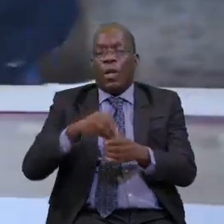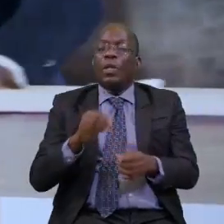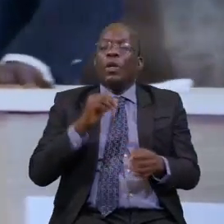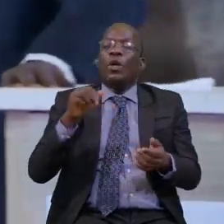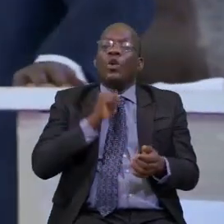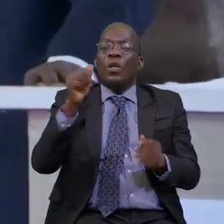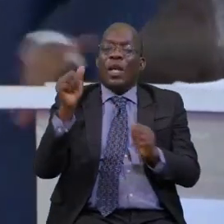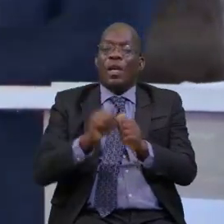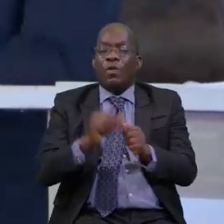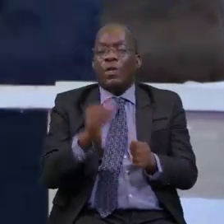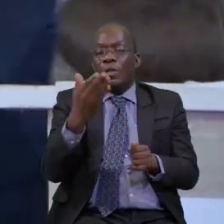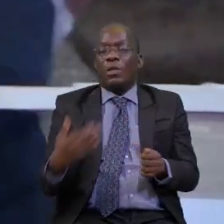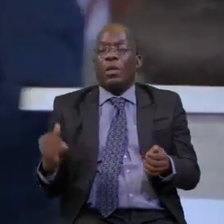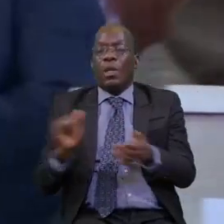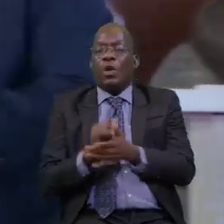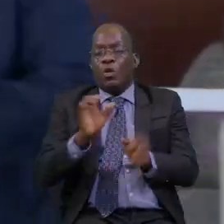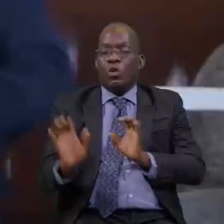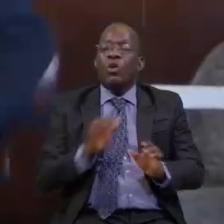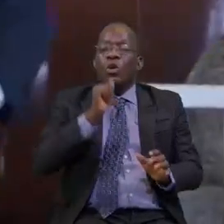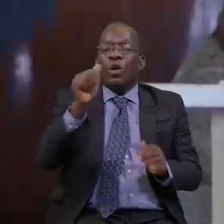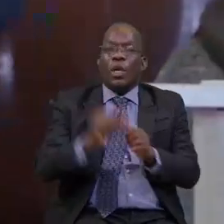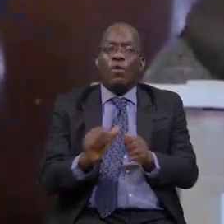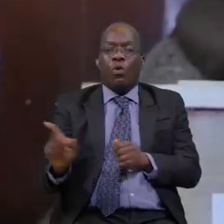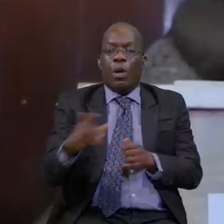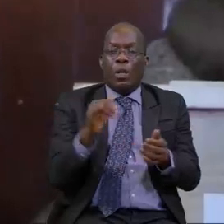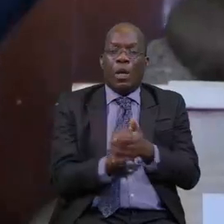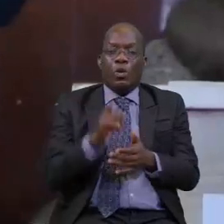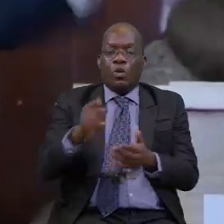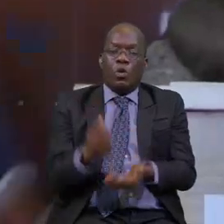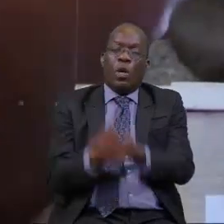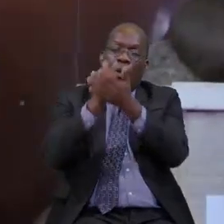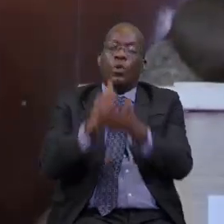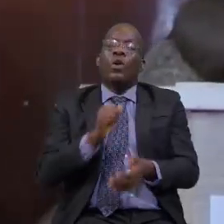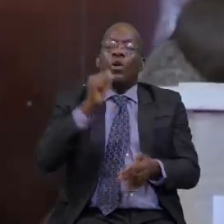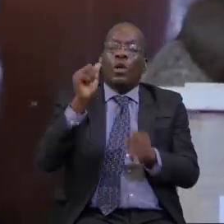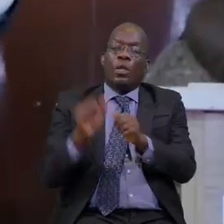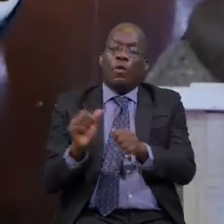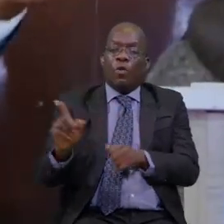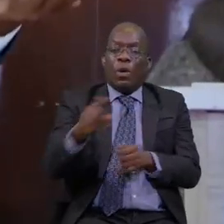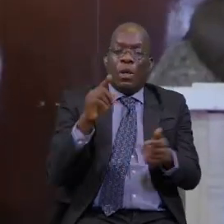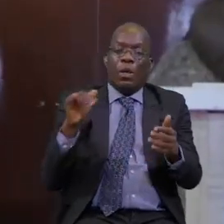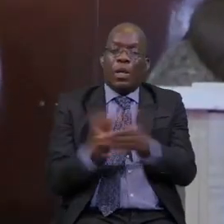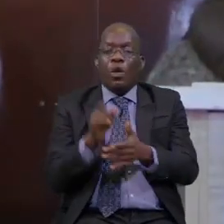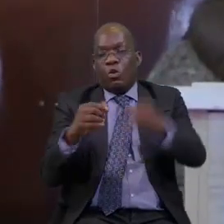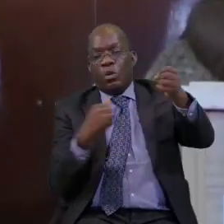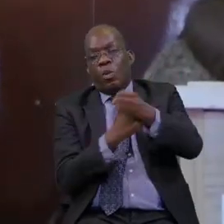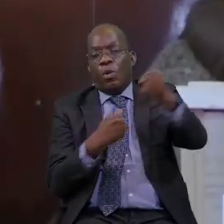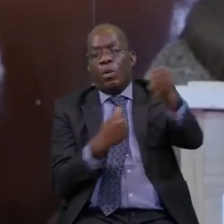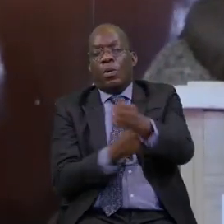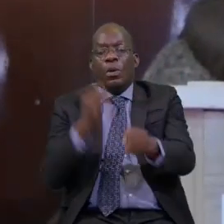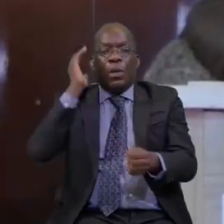person you help, it's not everyone you pour yourself into that will bear the